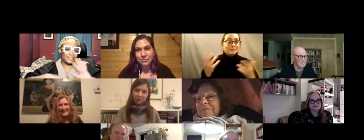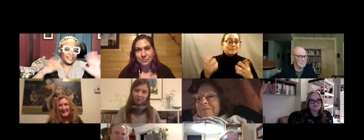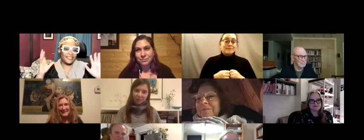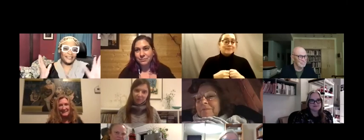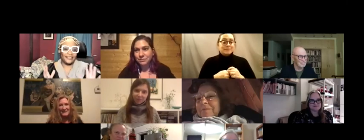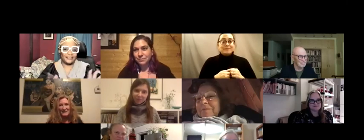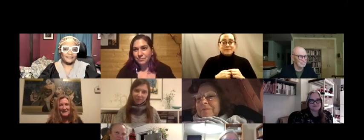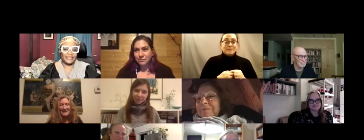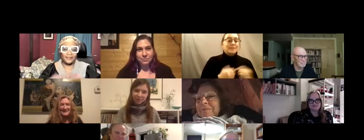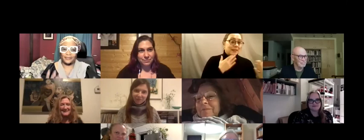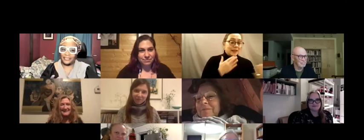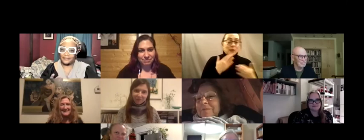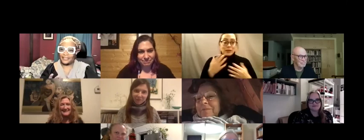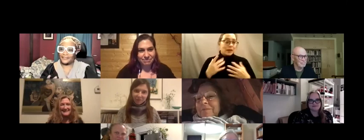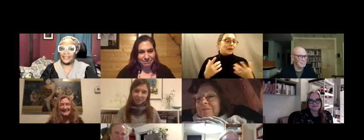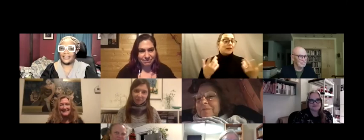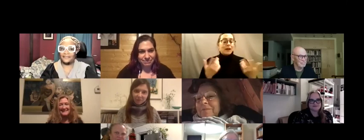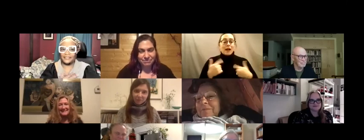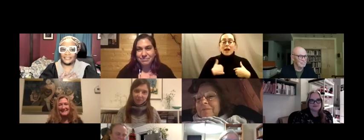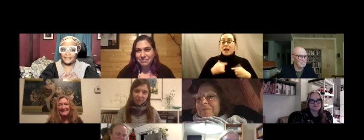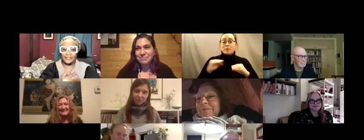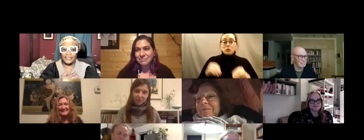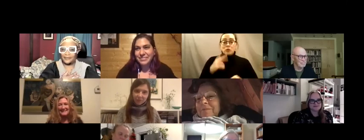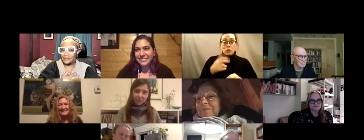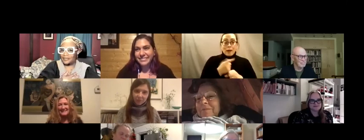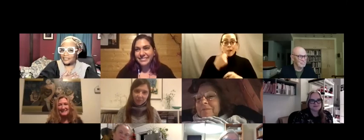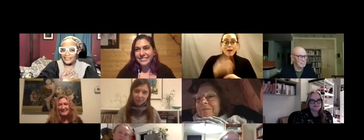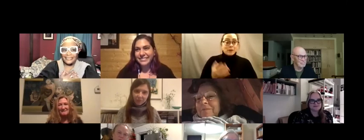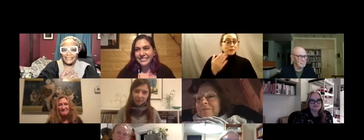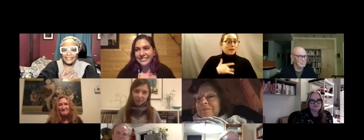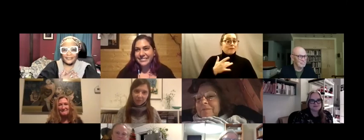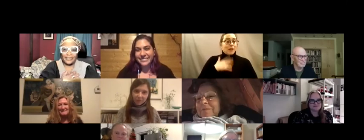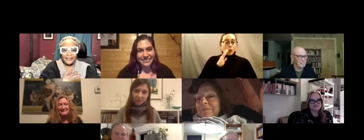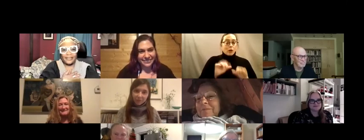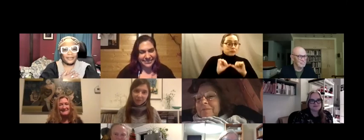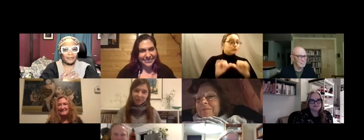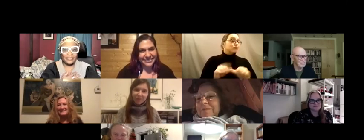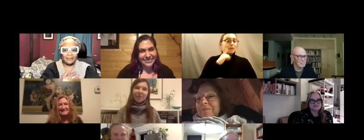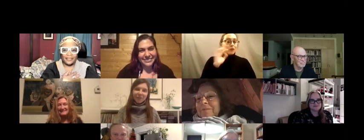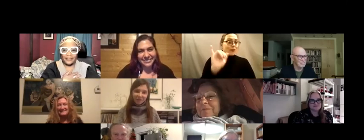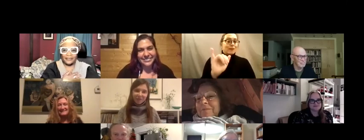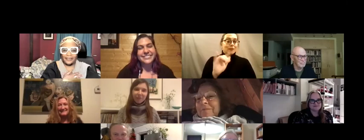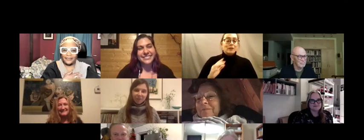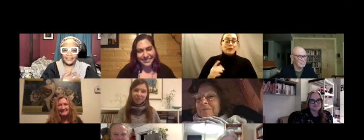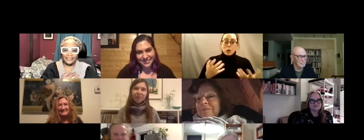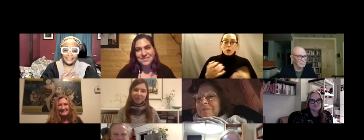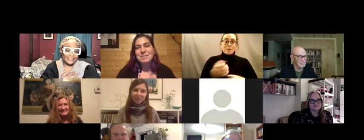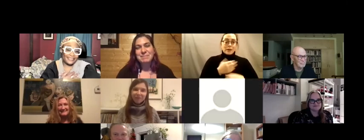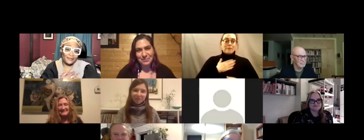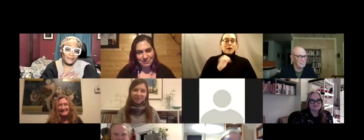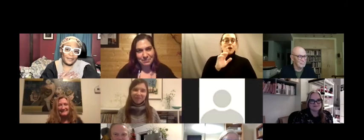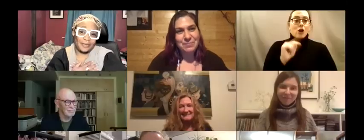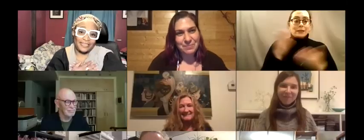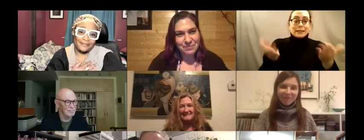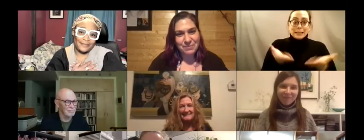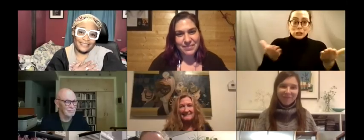watched the thing. Thank you so I've only been here for like 3.5 years, and I feel like I'm gonna be here forever, and I want to be making my art here forever. And it just thank you